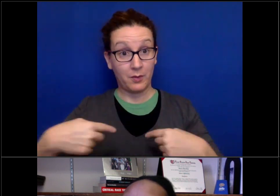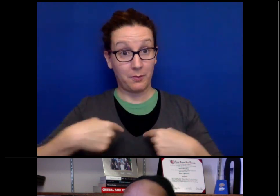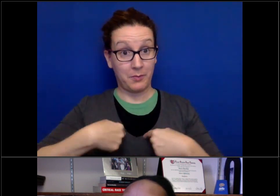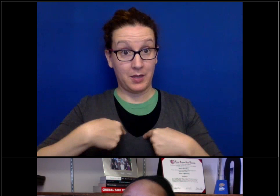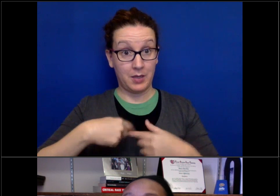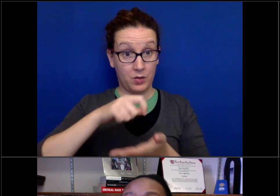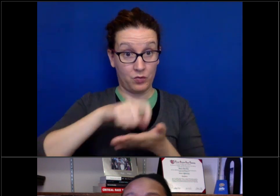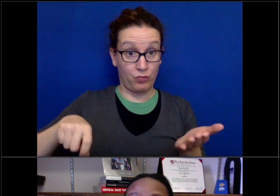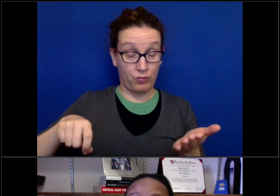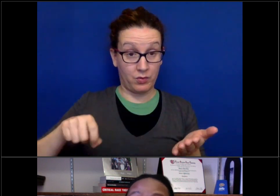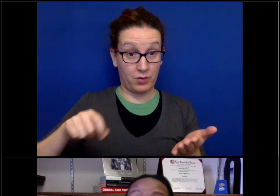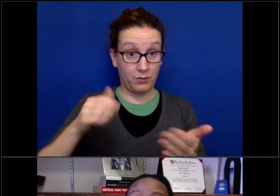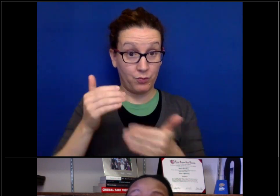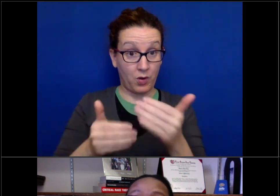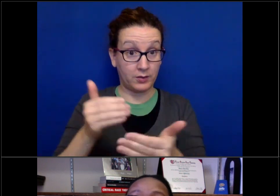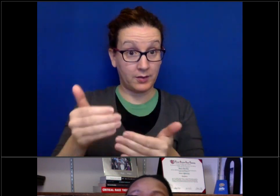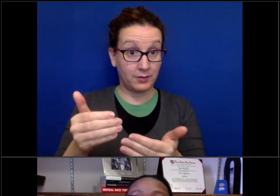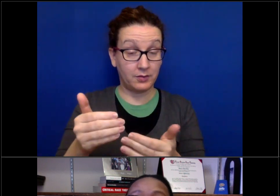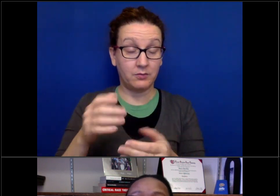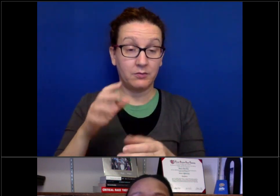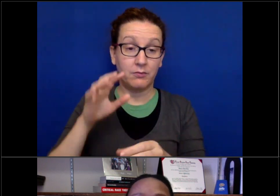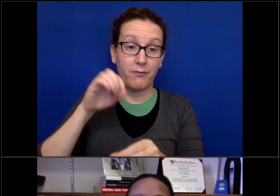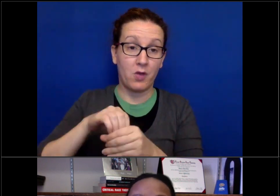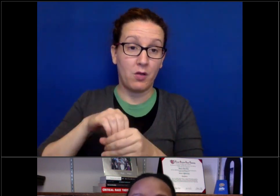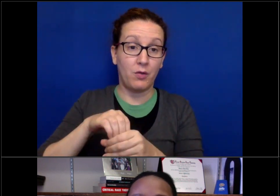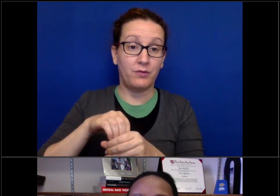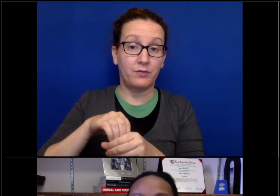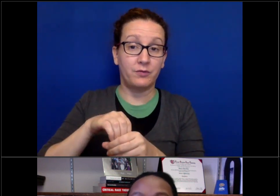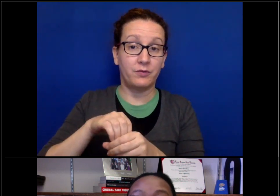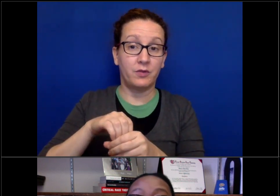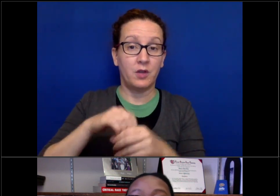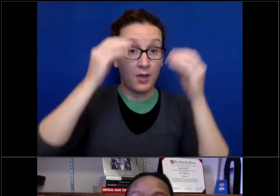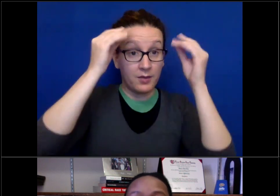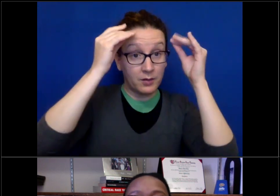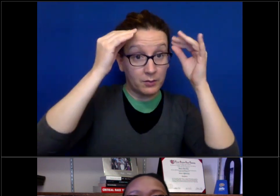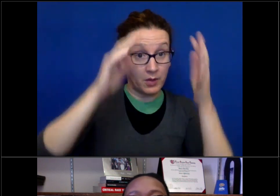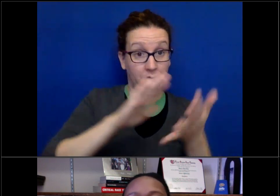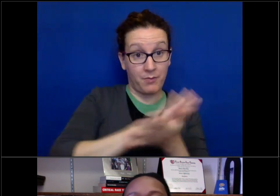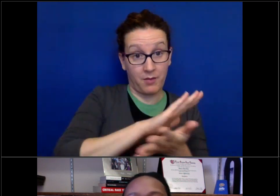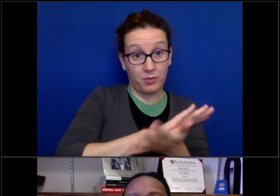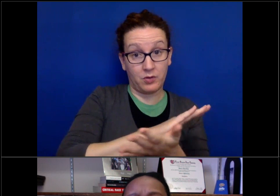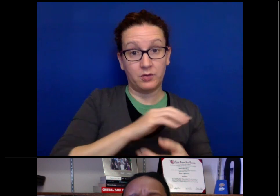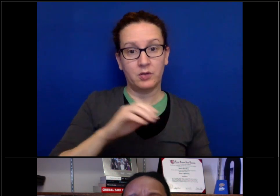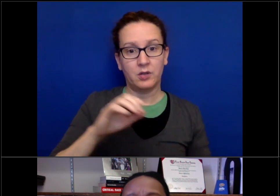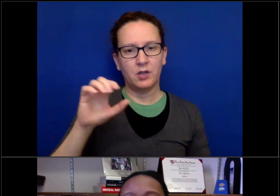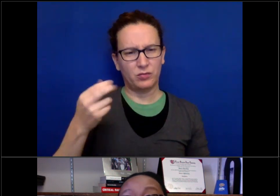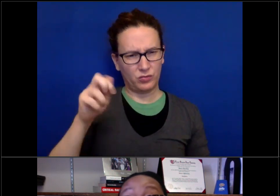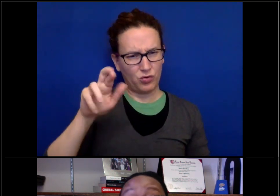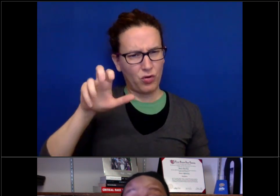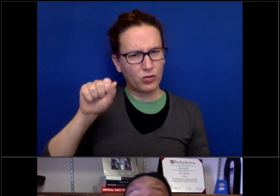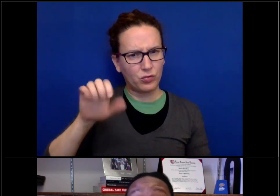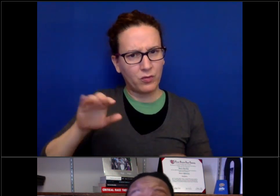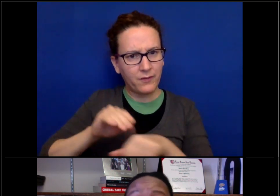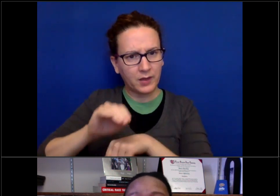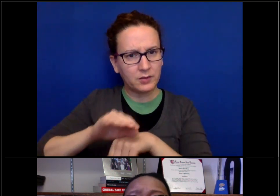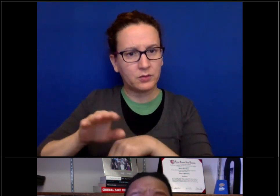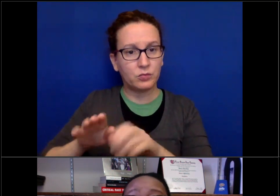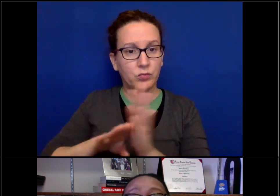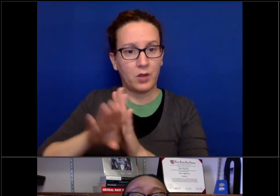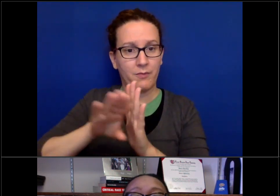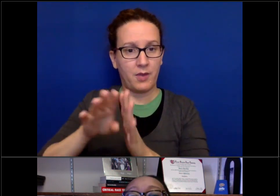drafting processes, I think, involve the thinking about the paper. So Charles, your advice about sort of developing the